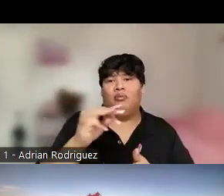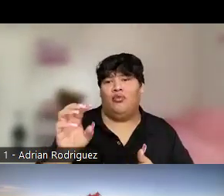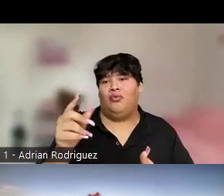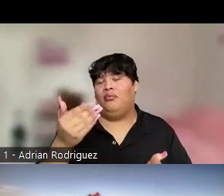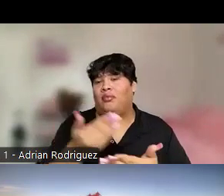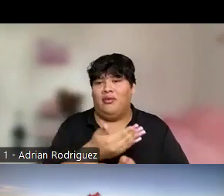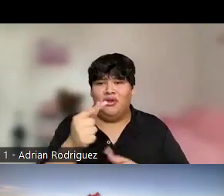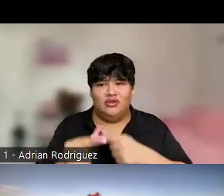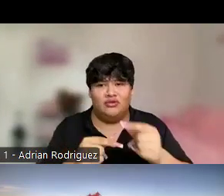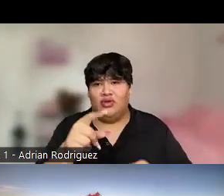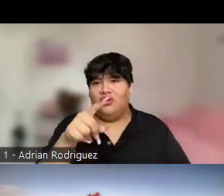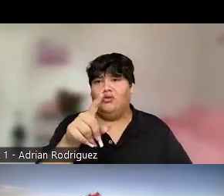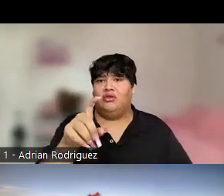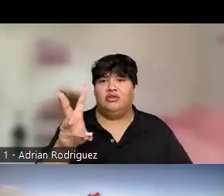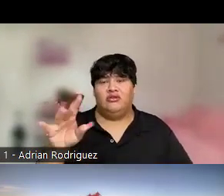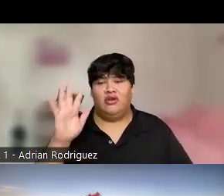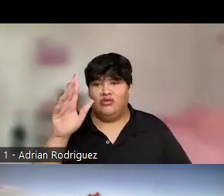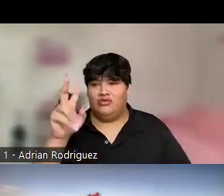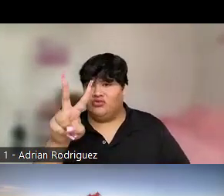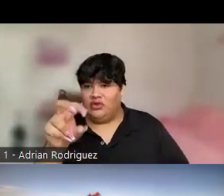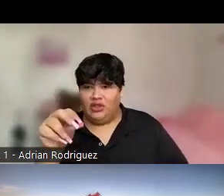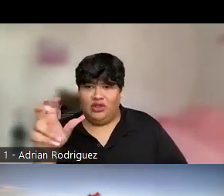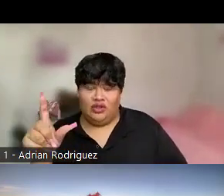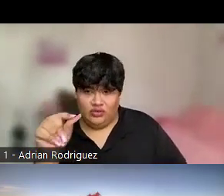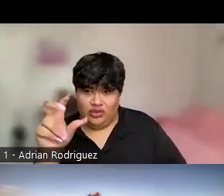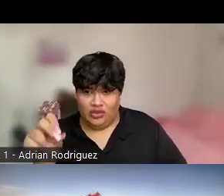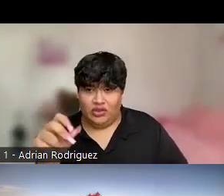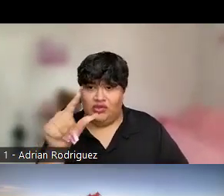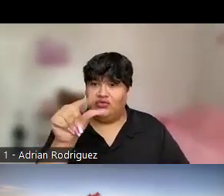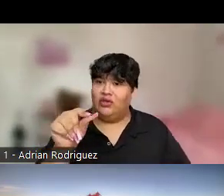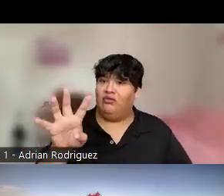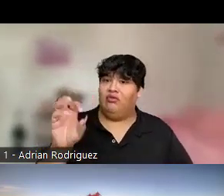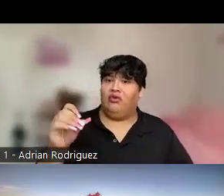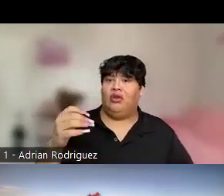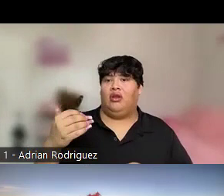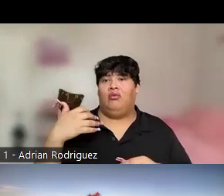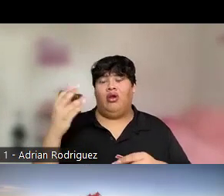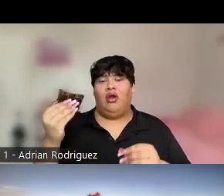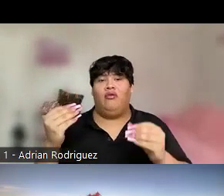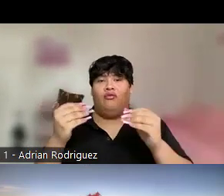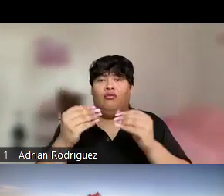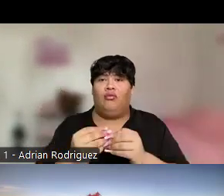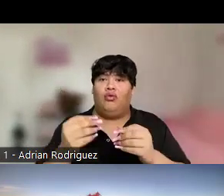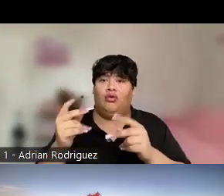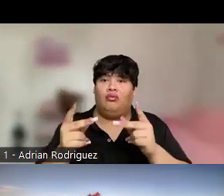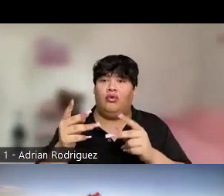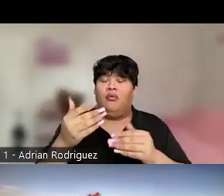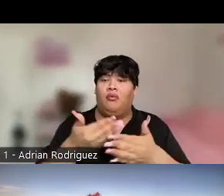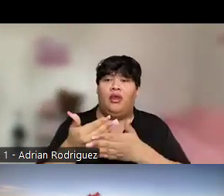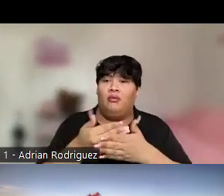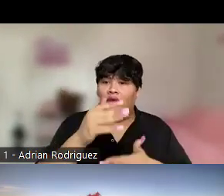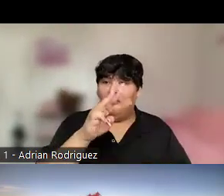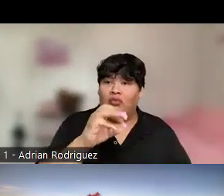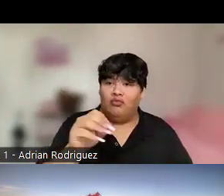be 65 plus by 2030. And by 2040, we will have a significant portion of baby boomers who are